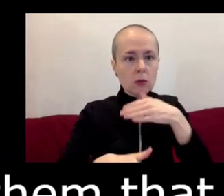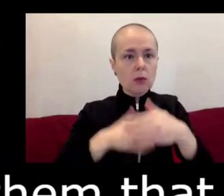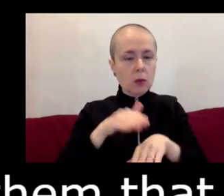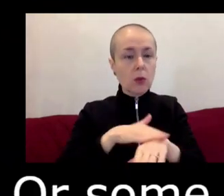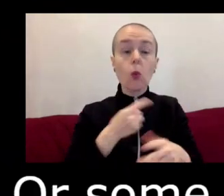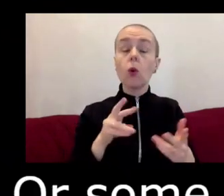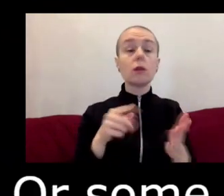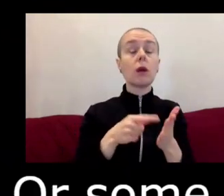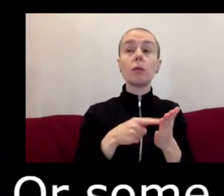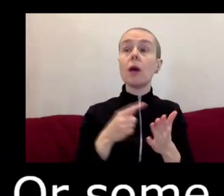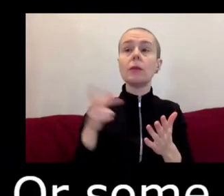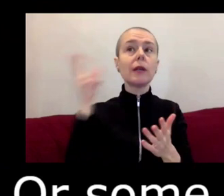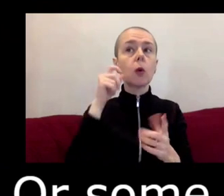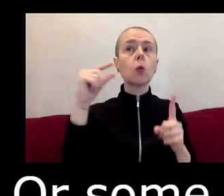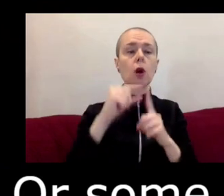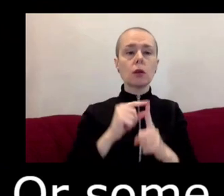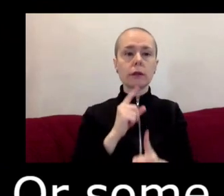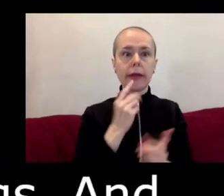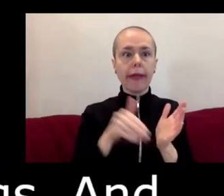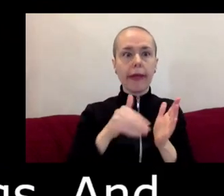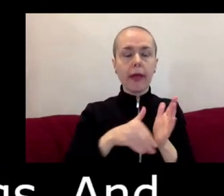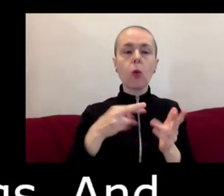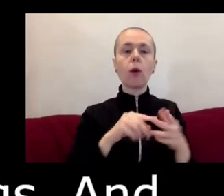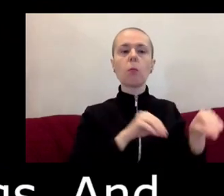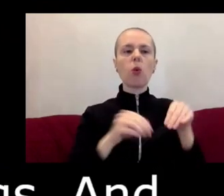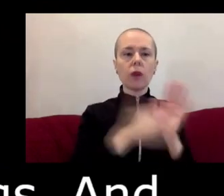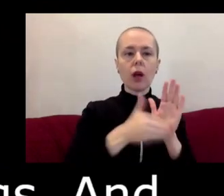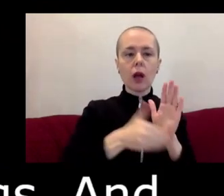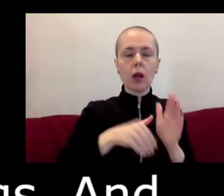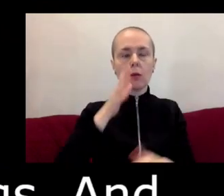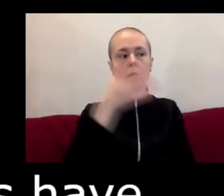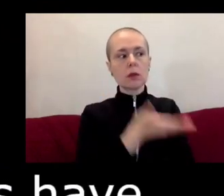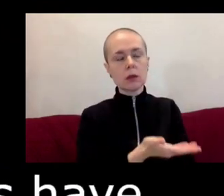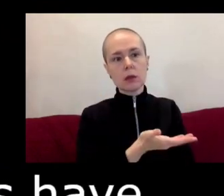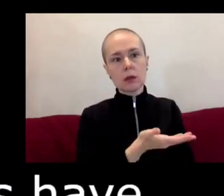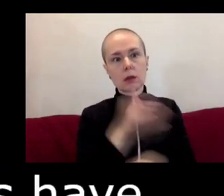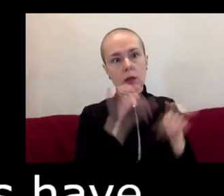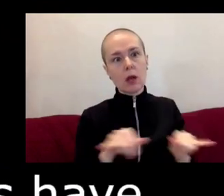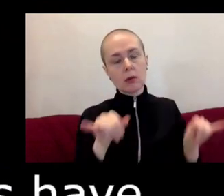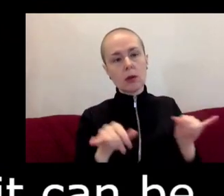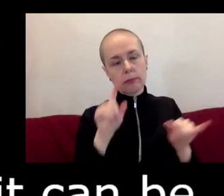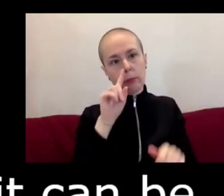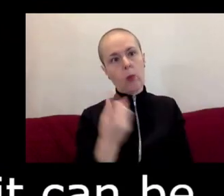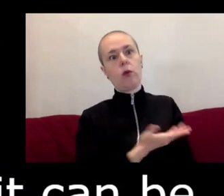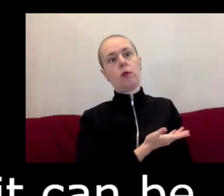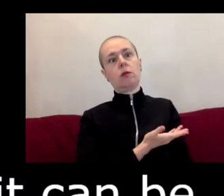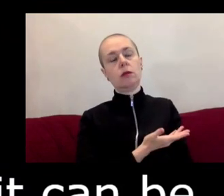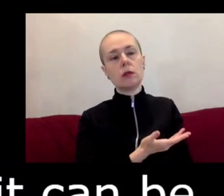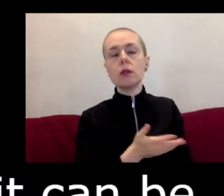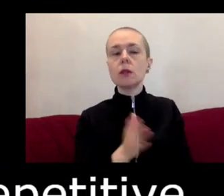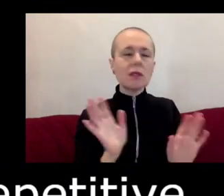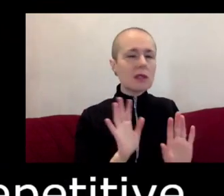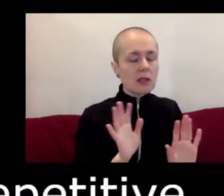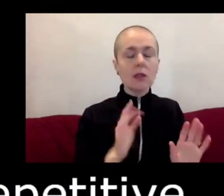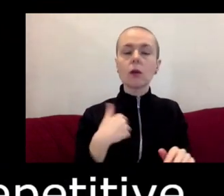repeat things. And again, sometimes adults have trouble with it because it can be a little boring and too repetitive for the adults, but